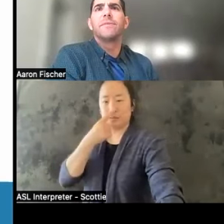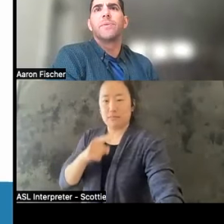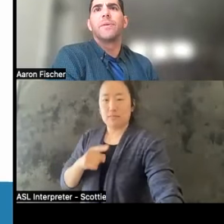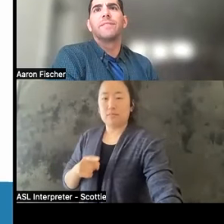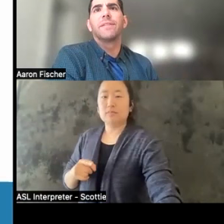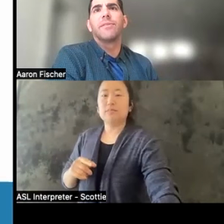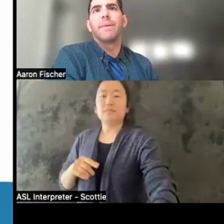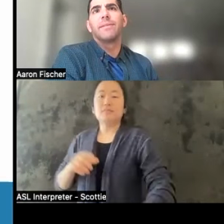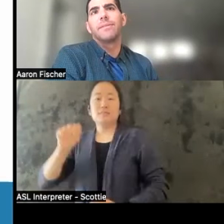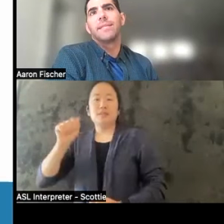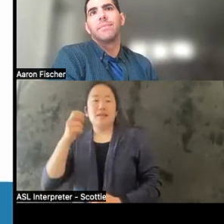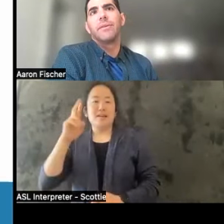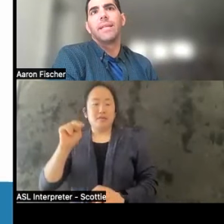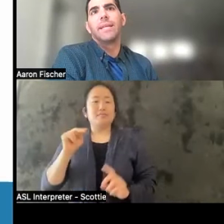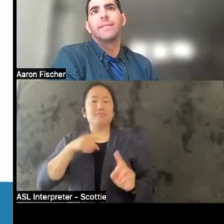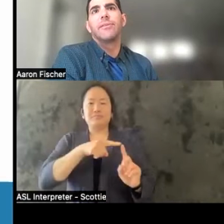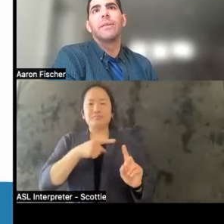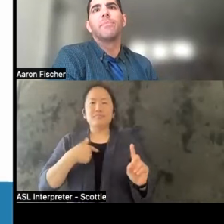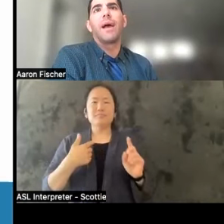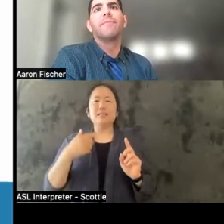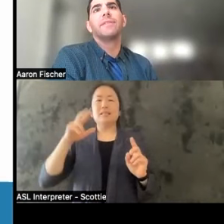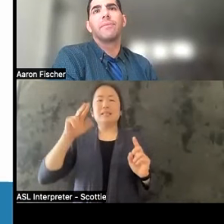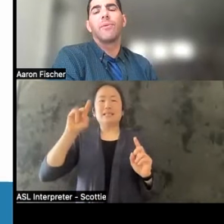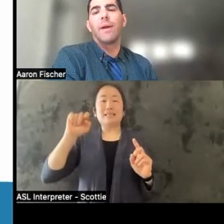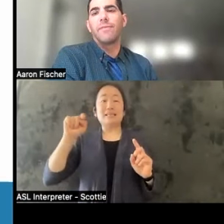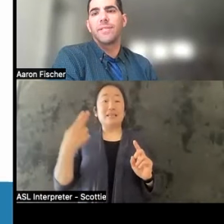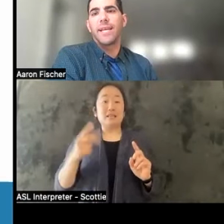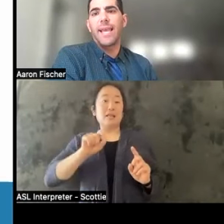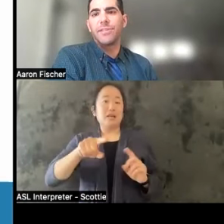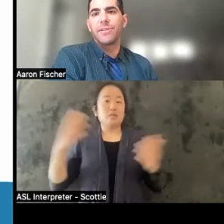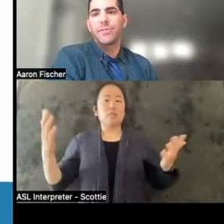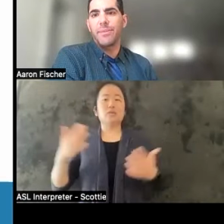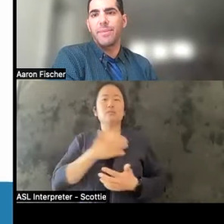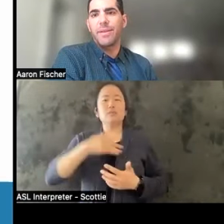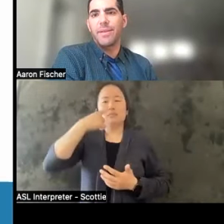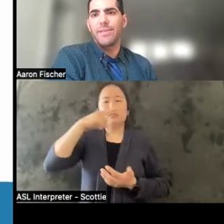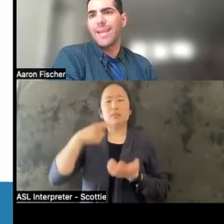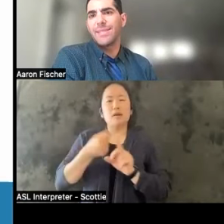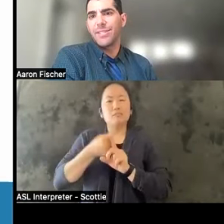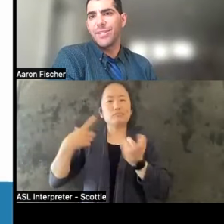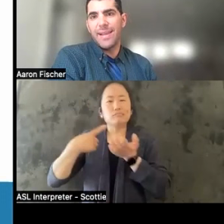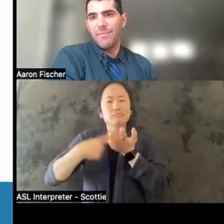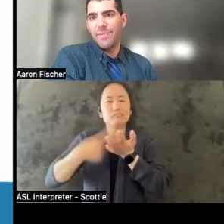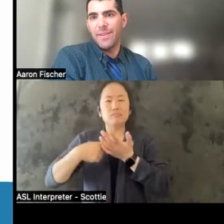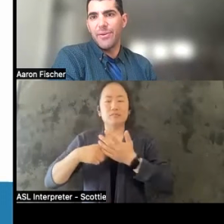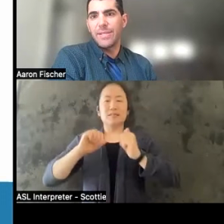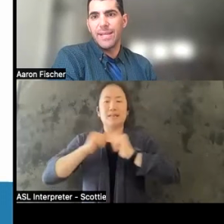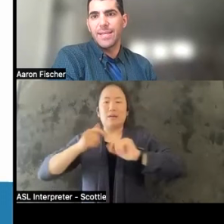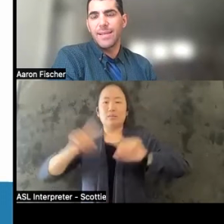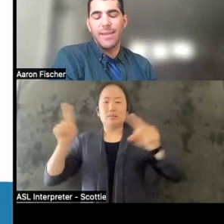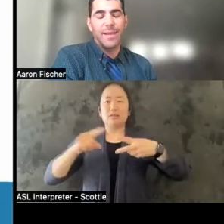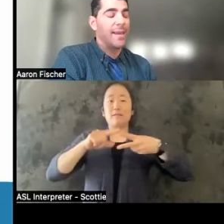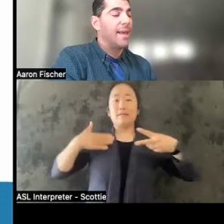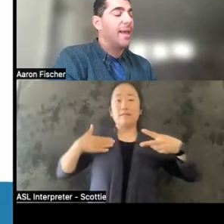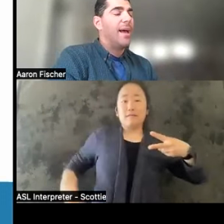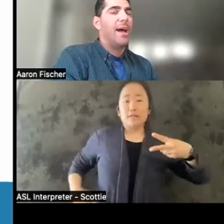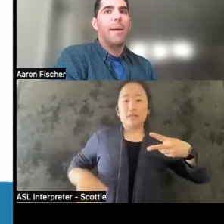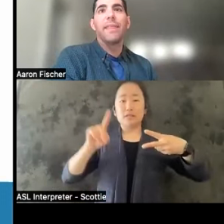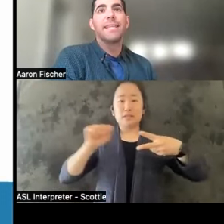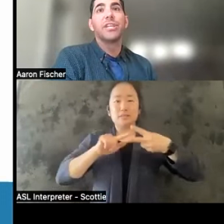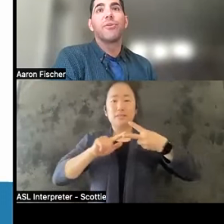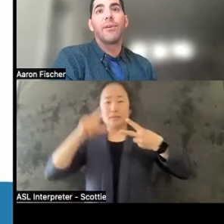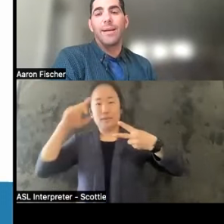the difference between physical and mental disabilities, including privacy required for psychiatric treatment. So I can touch on that in 30 seconds, I think. Go for